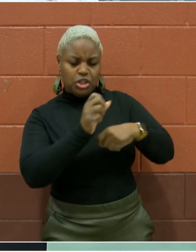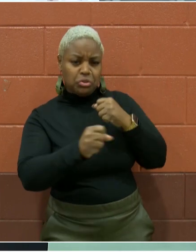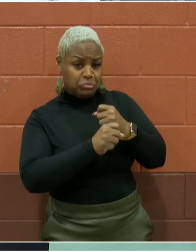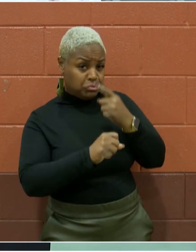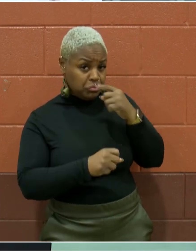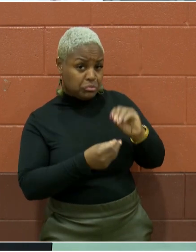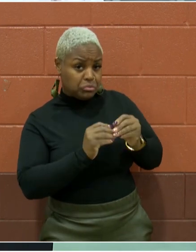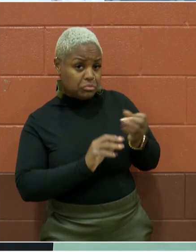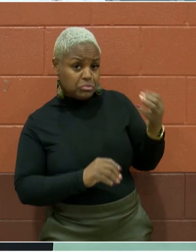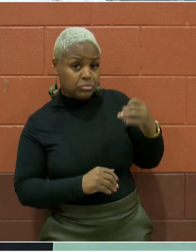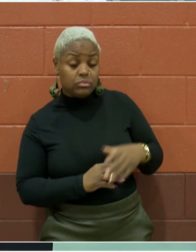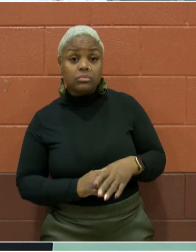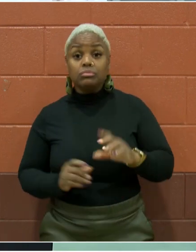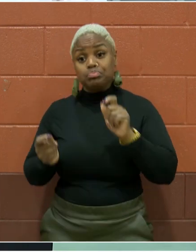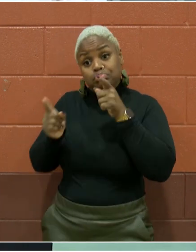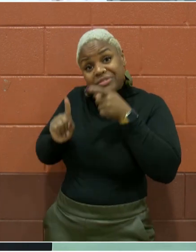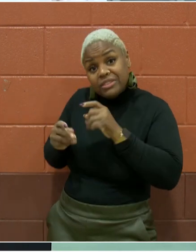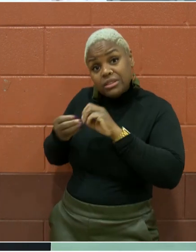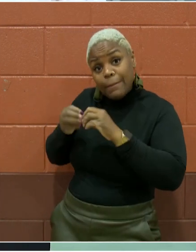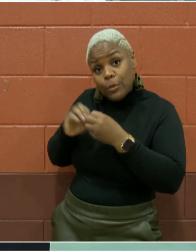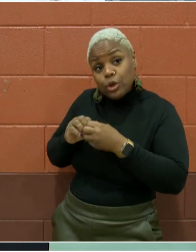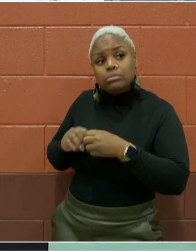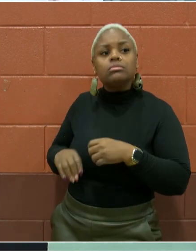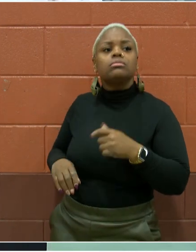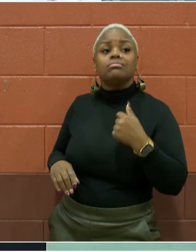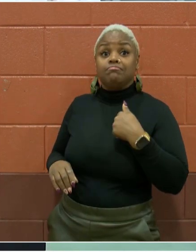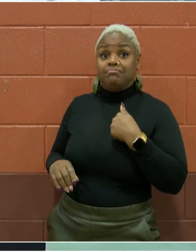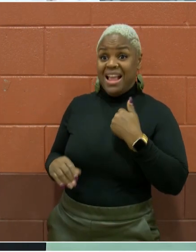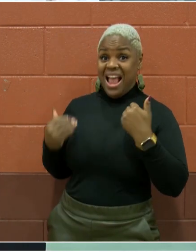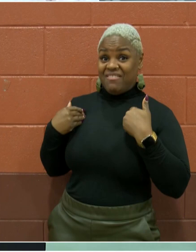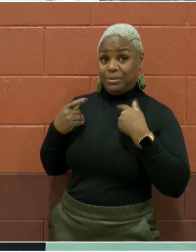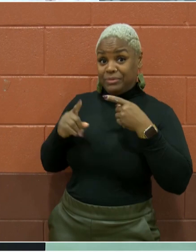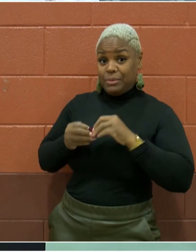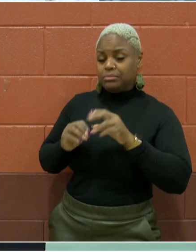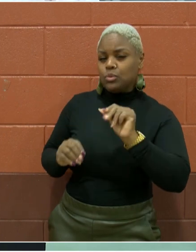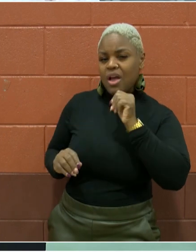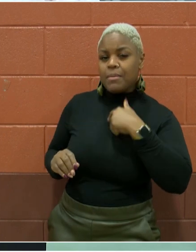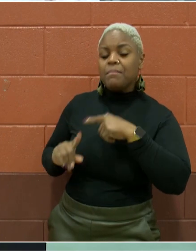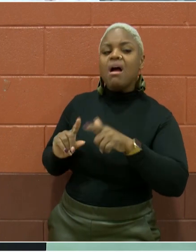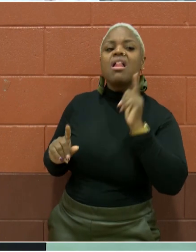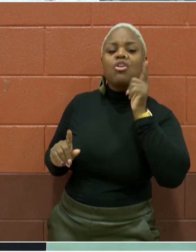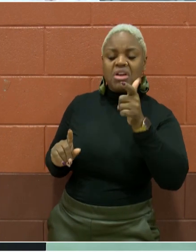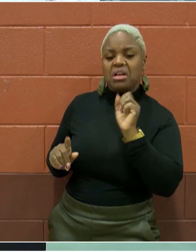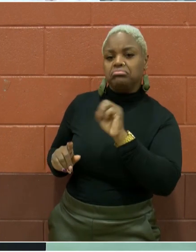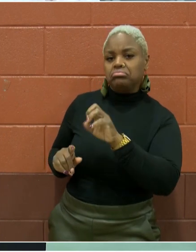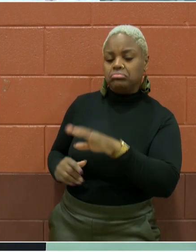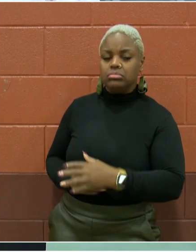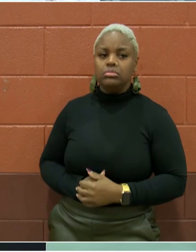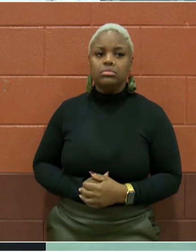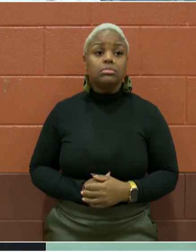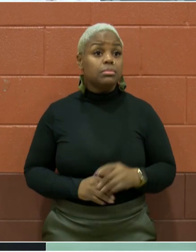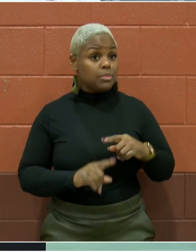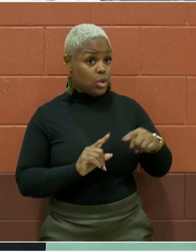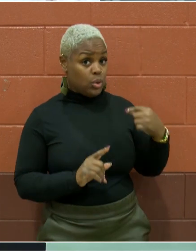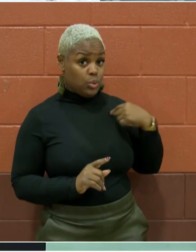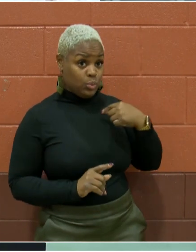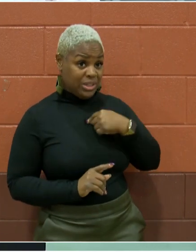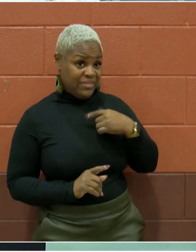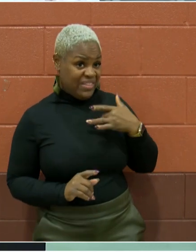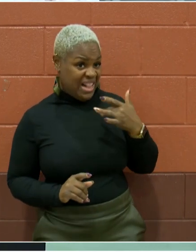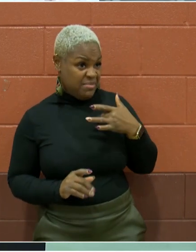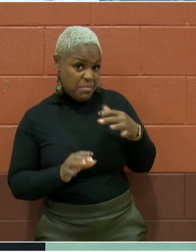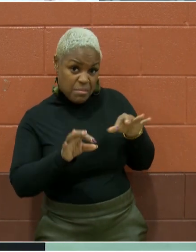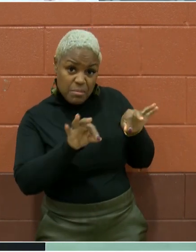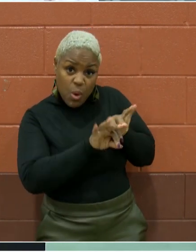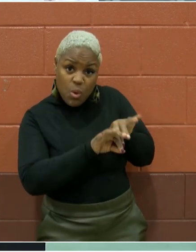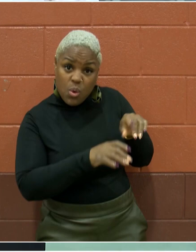later date. I don't have them in front of me today, but certainly I'll get them to you. Clearly this is something that you feel needs to be addressed. Absolutely. I think